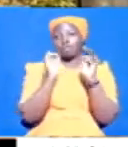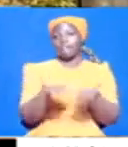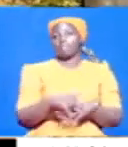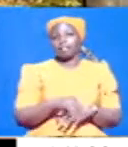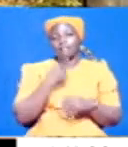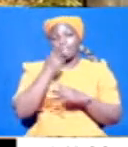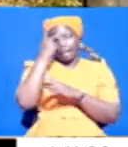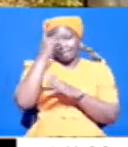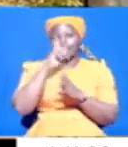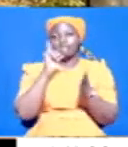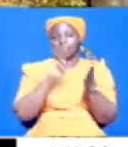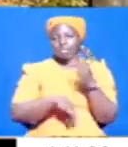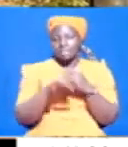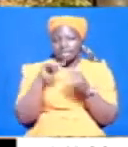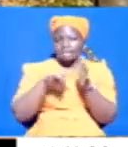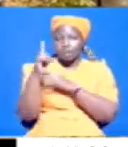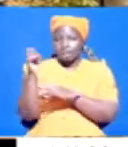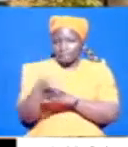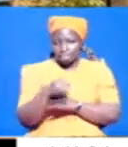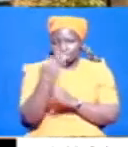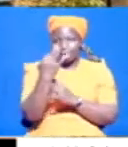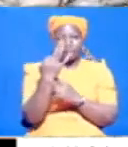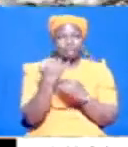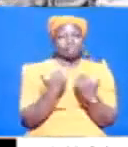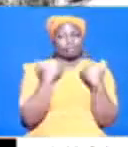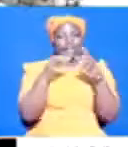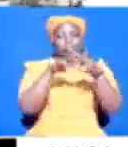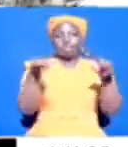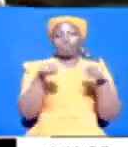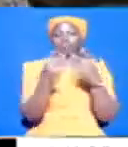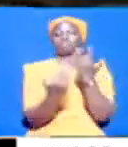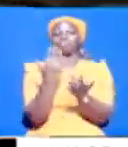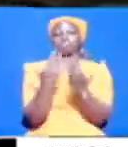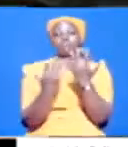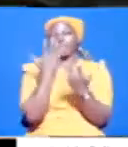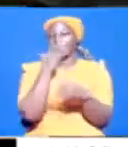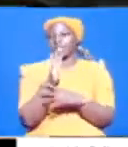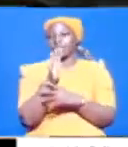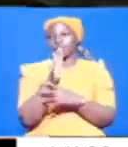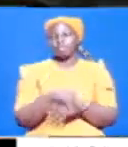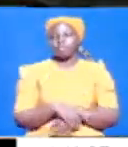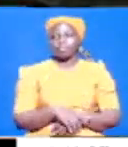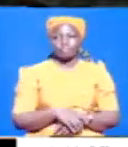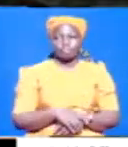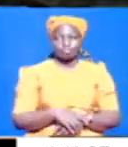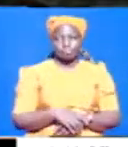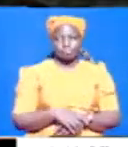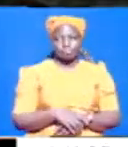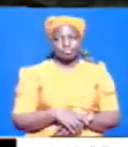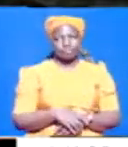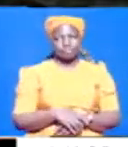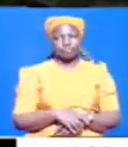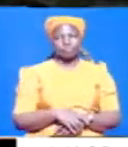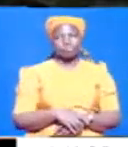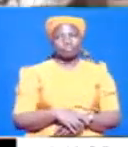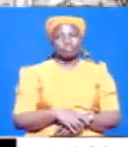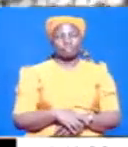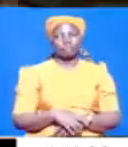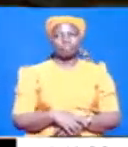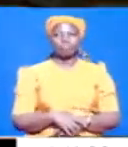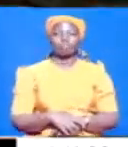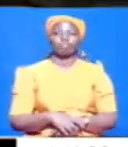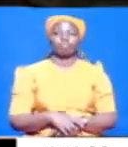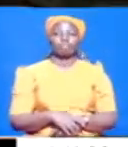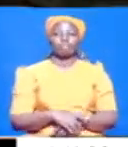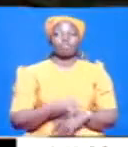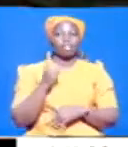month, three dormitories have burnt down under unclear circumstances. Na shopping ambayo the